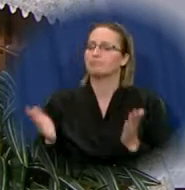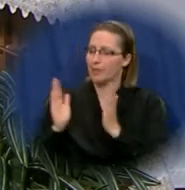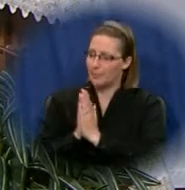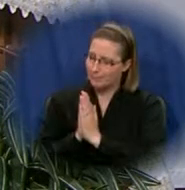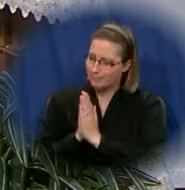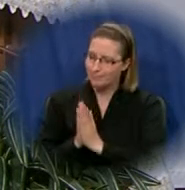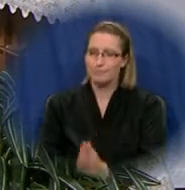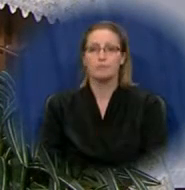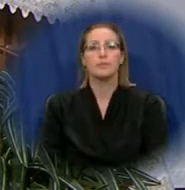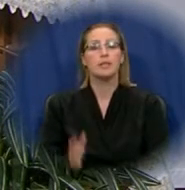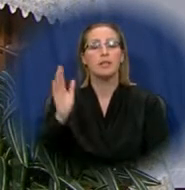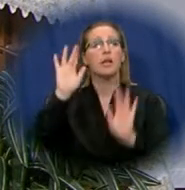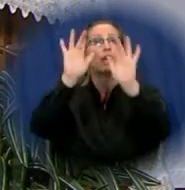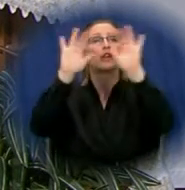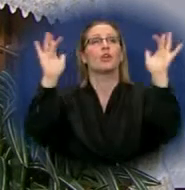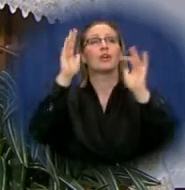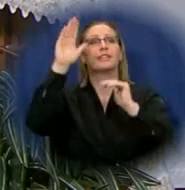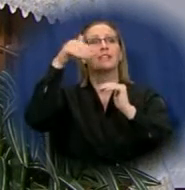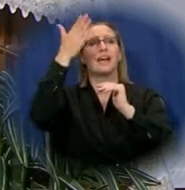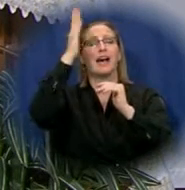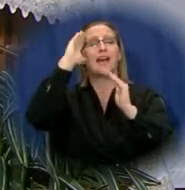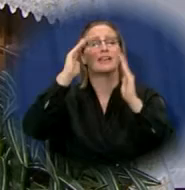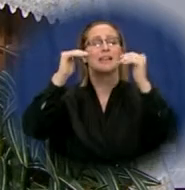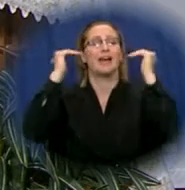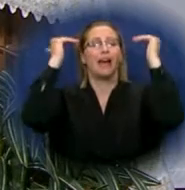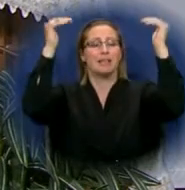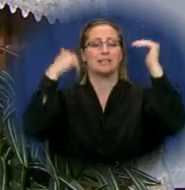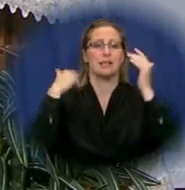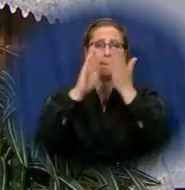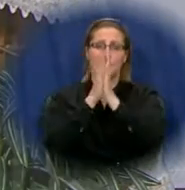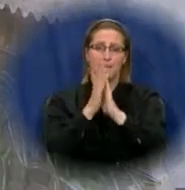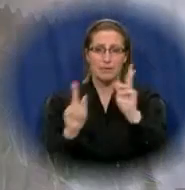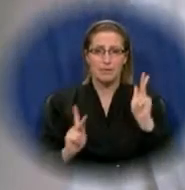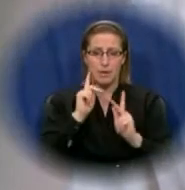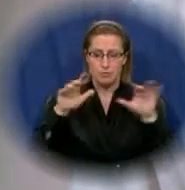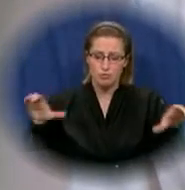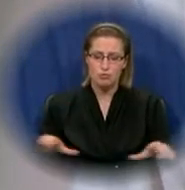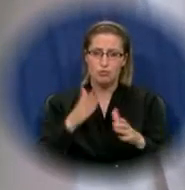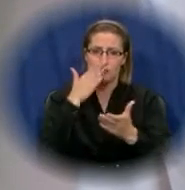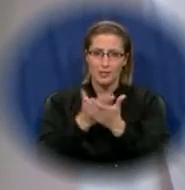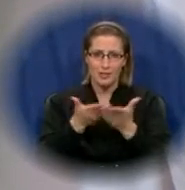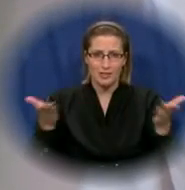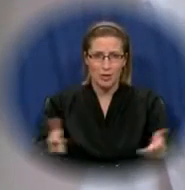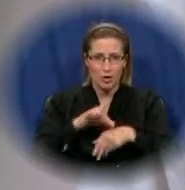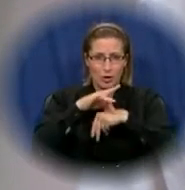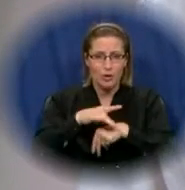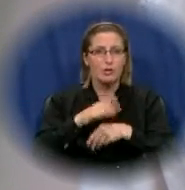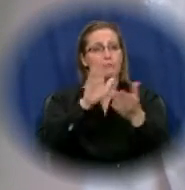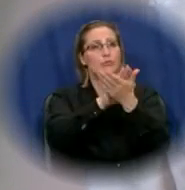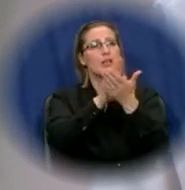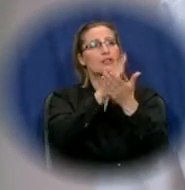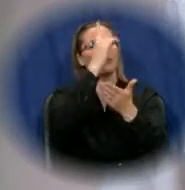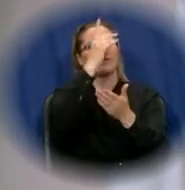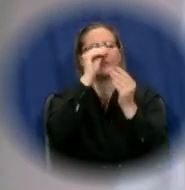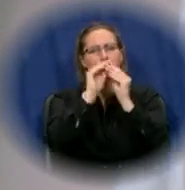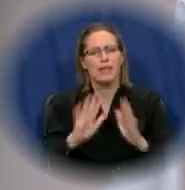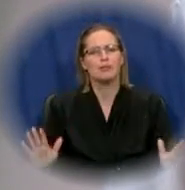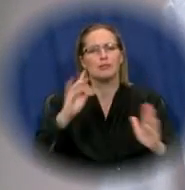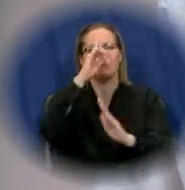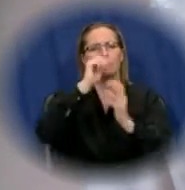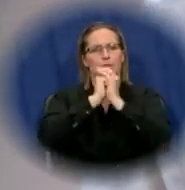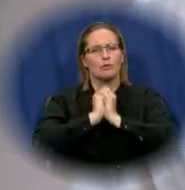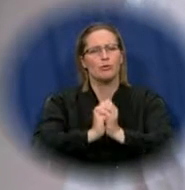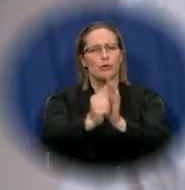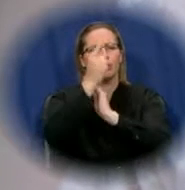Amen. Glory to God in the highest, and on earth peace to people of good will. We praise you, we bless you, we adore